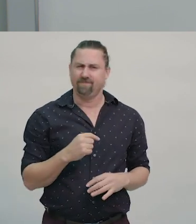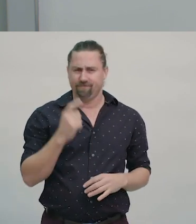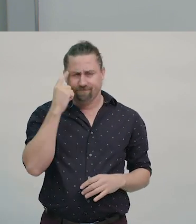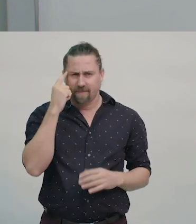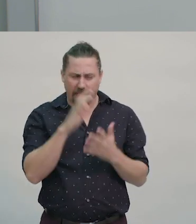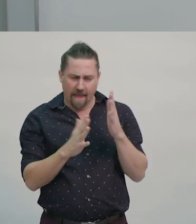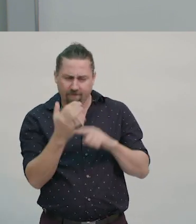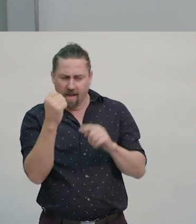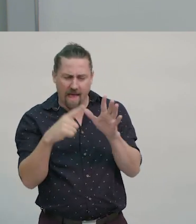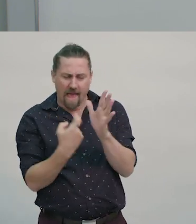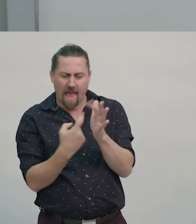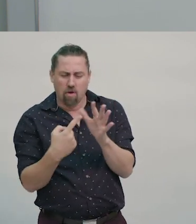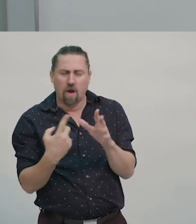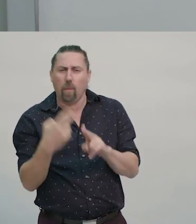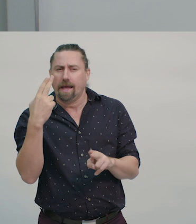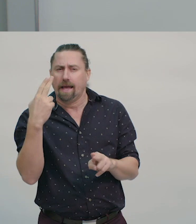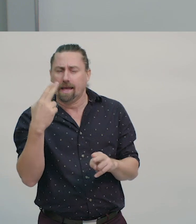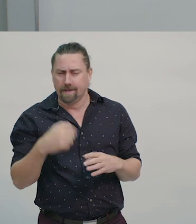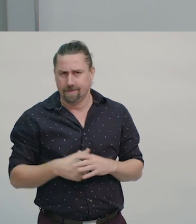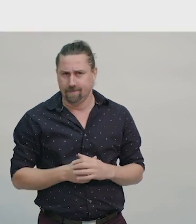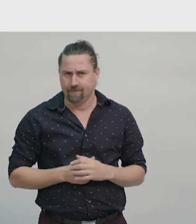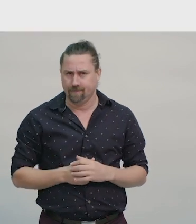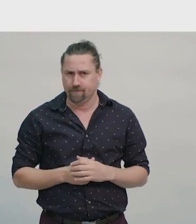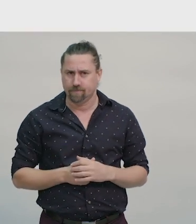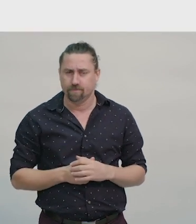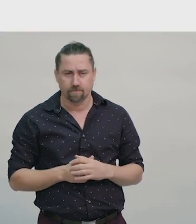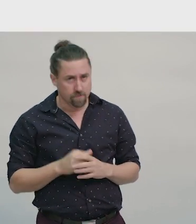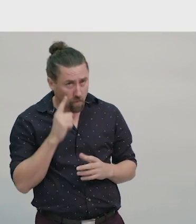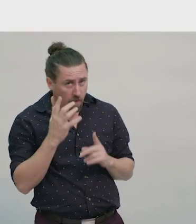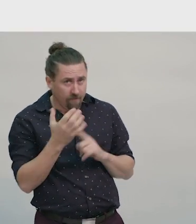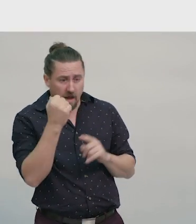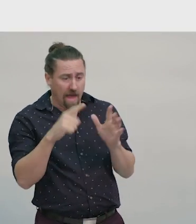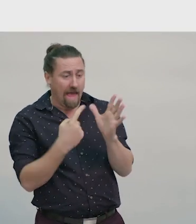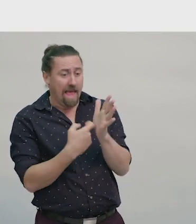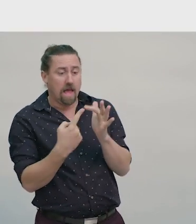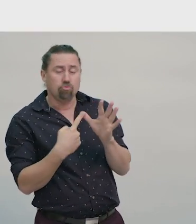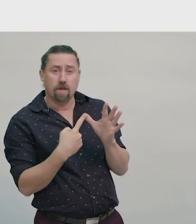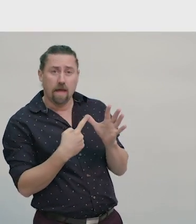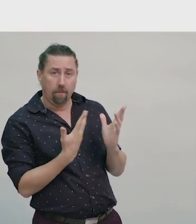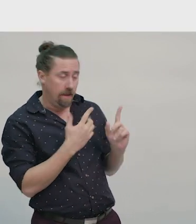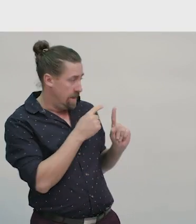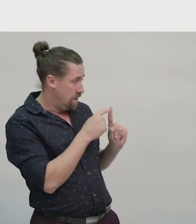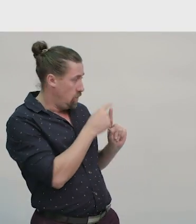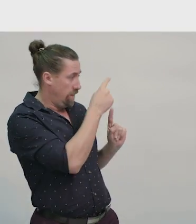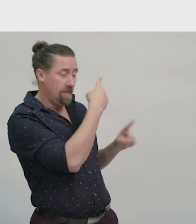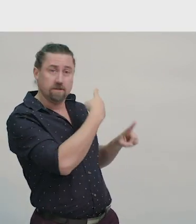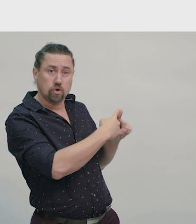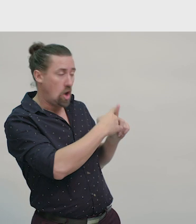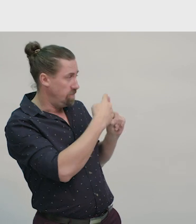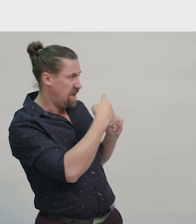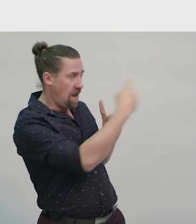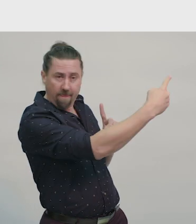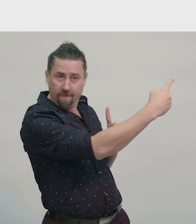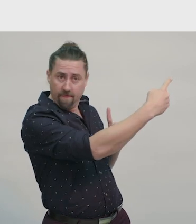find the area of a rectangle instead. Remember that to find the area of a rectangle, we multiplied the